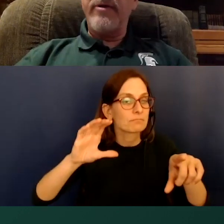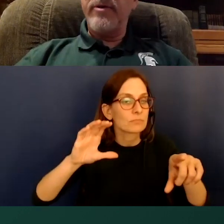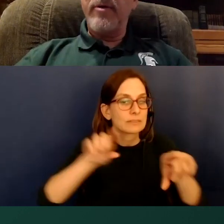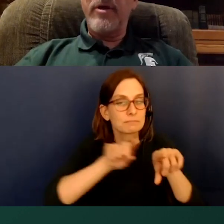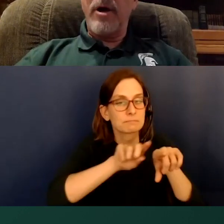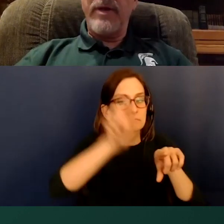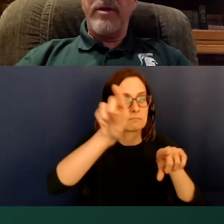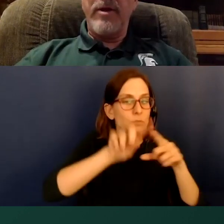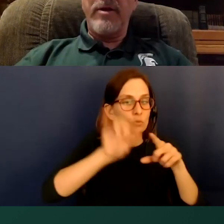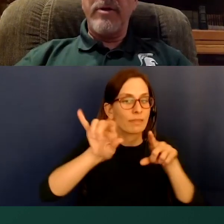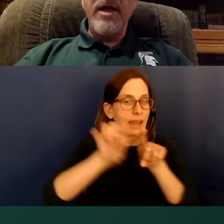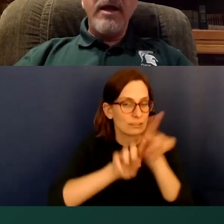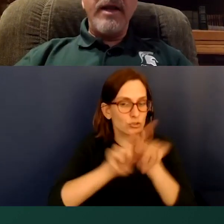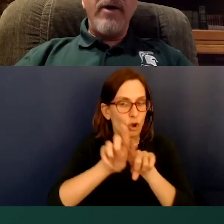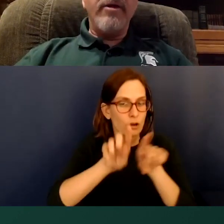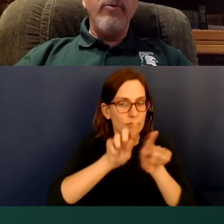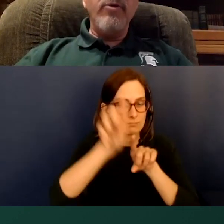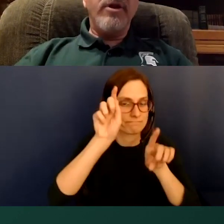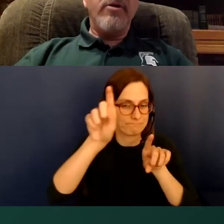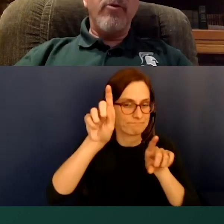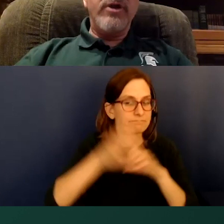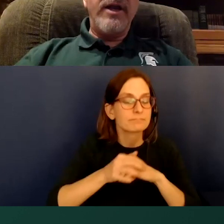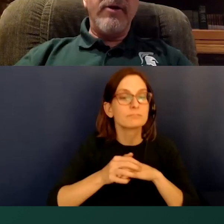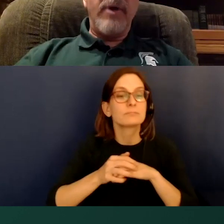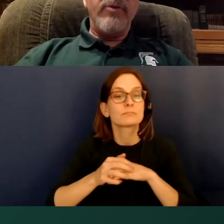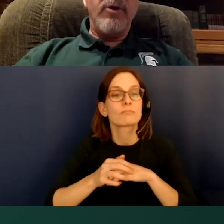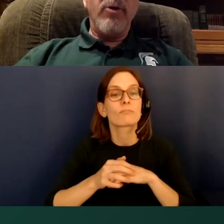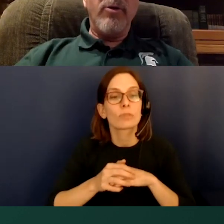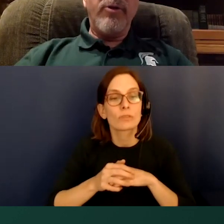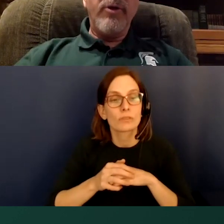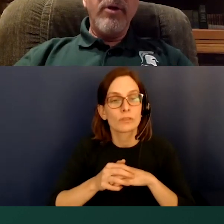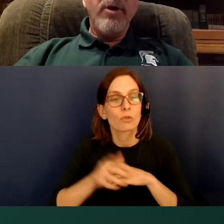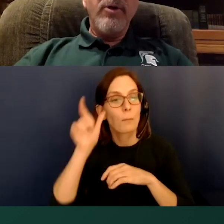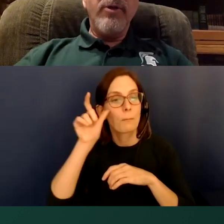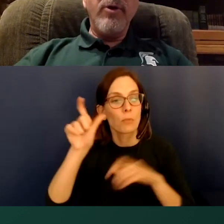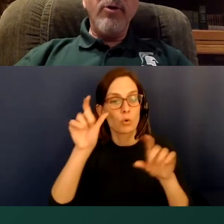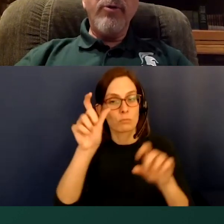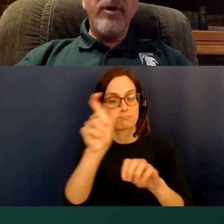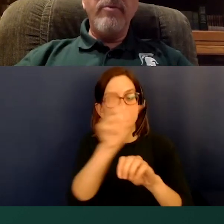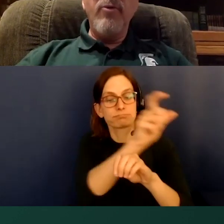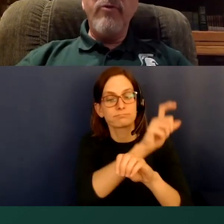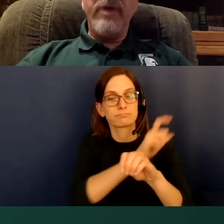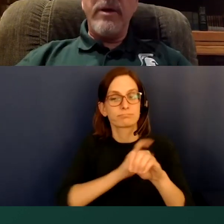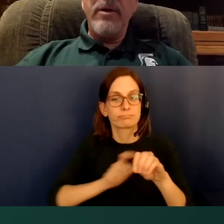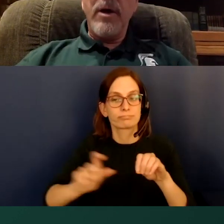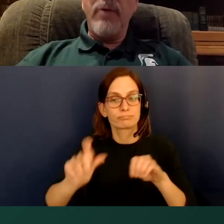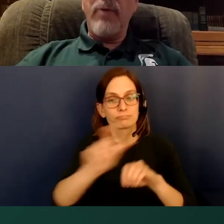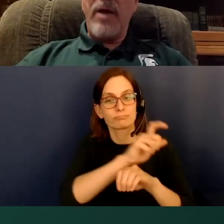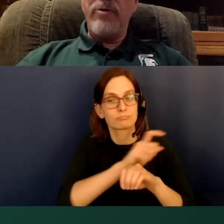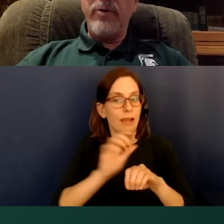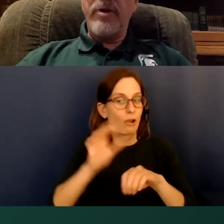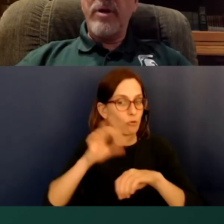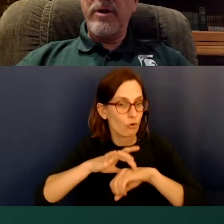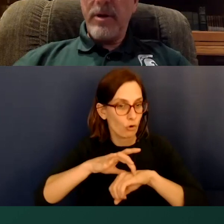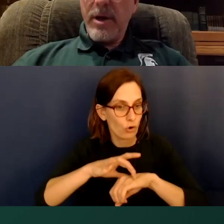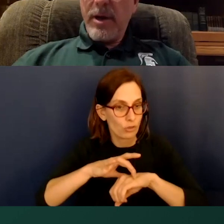towards that star that's distant. Now, as the moon starts rotating around the Earth is moving